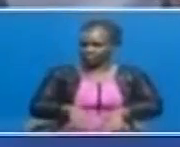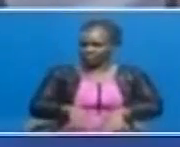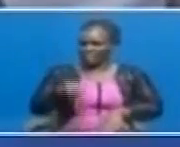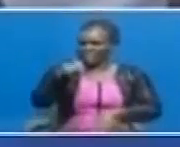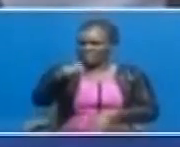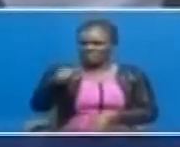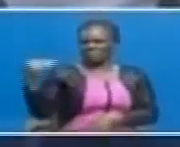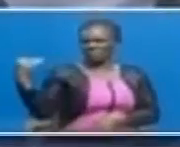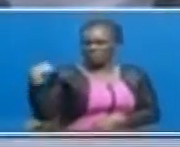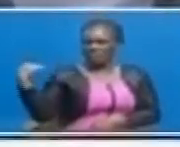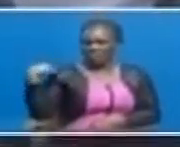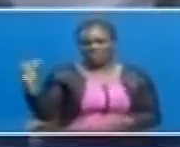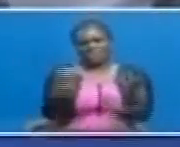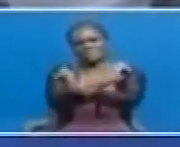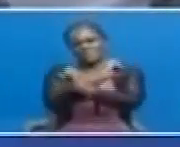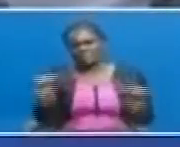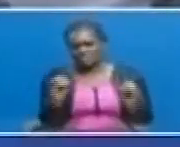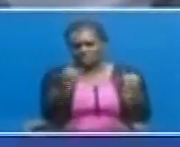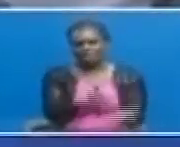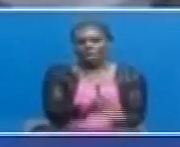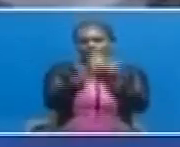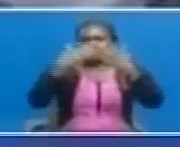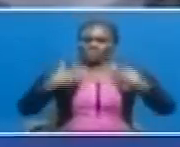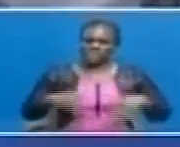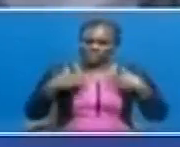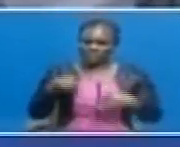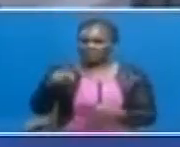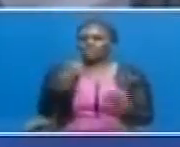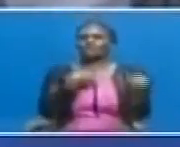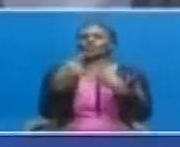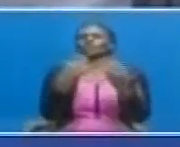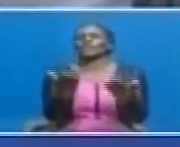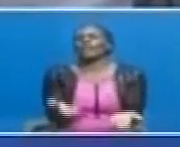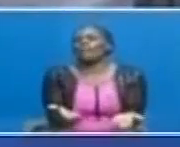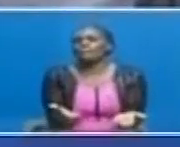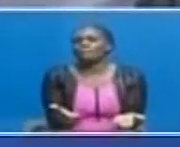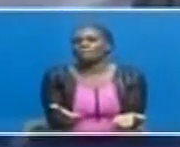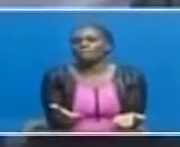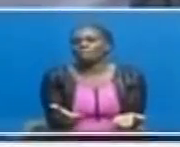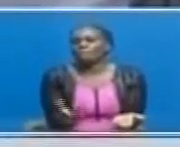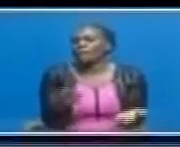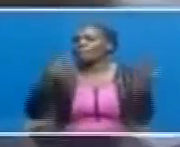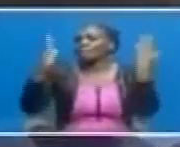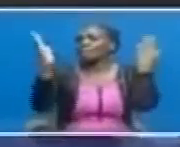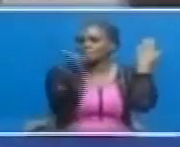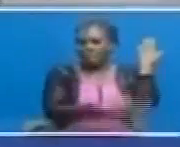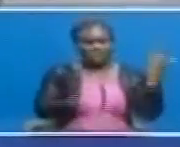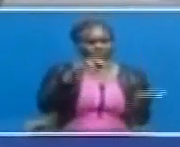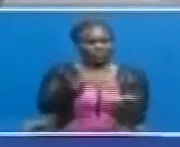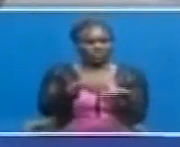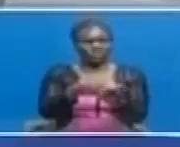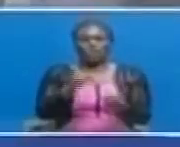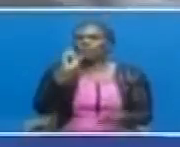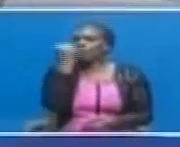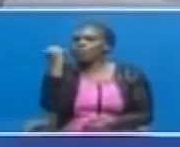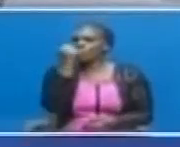help the people they purport to be talking for, which is very unfortunate. Who destroyed Mumias? Isn't it people well